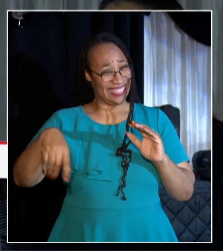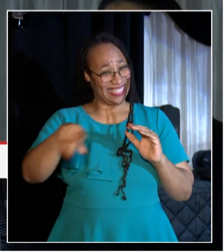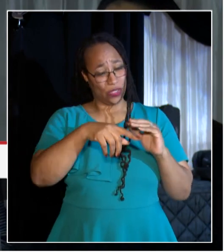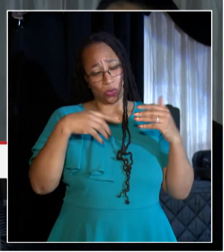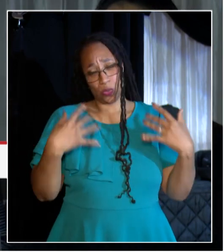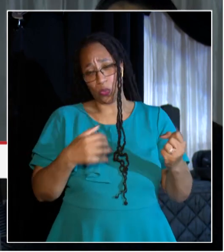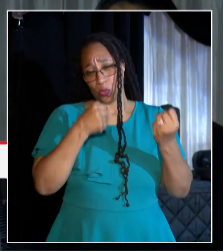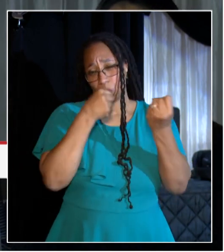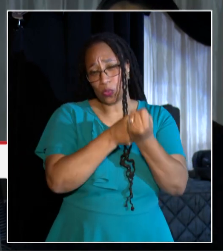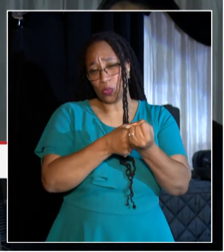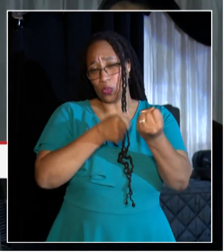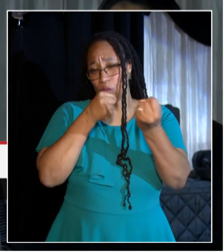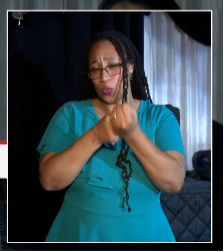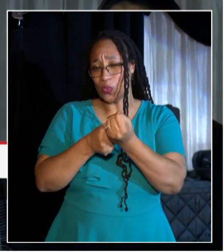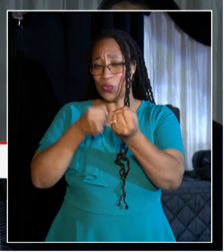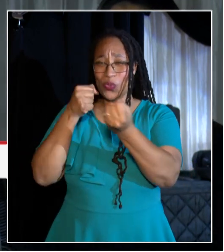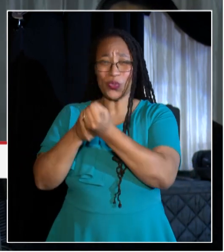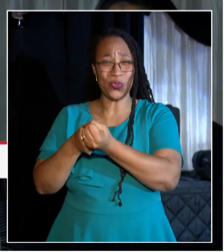just all